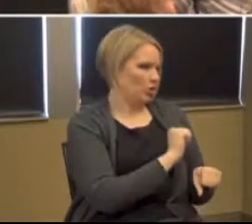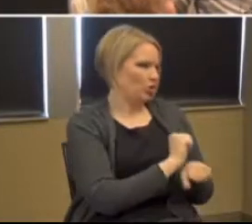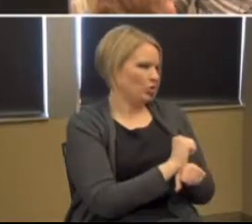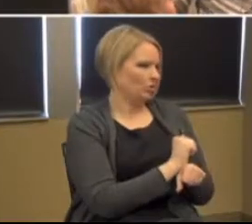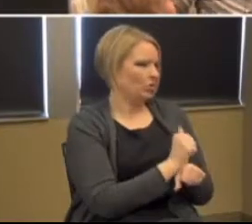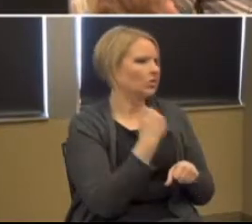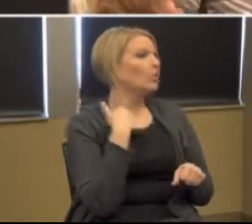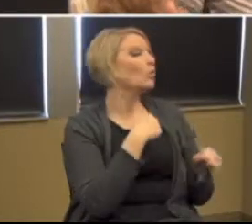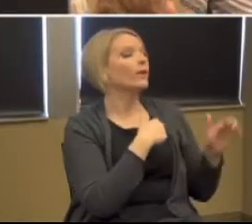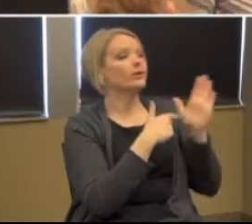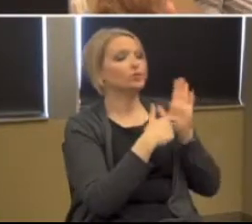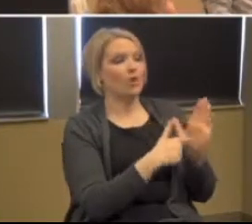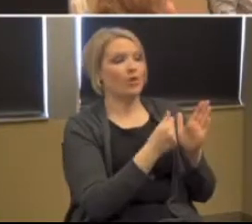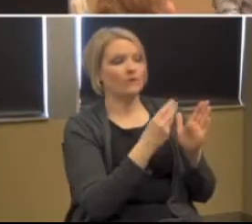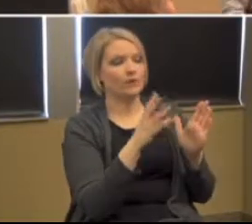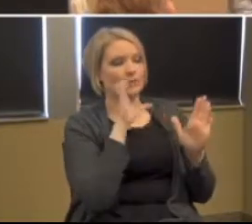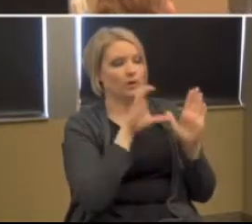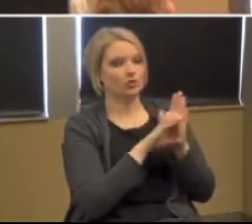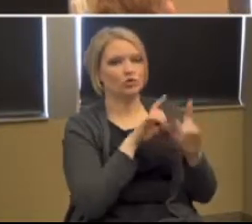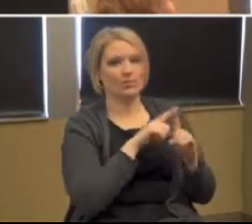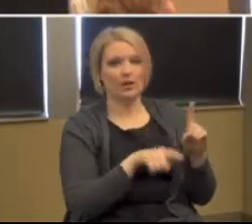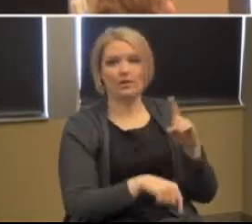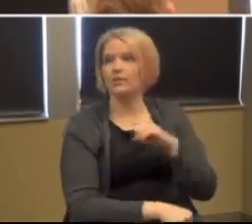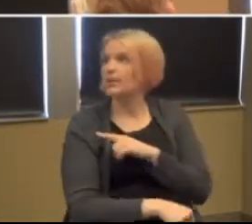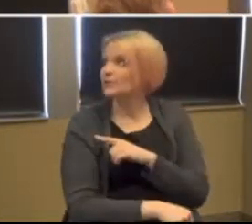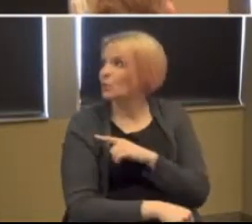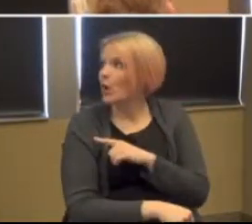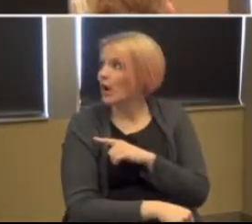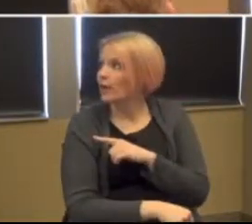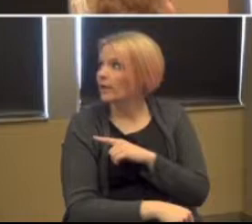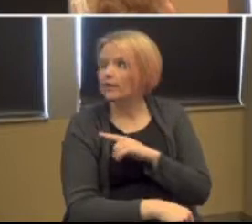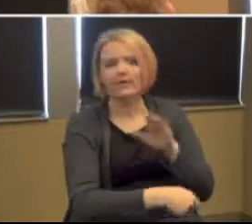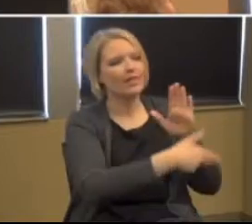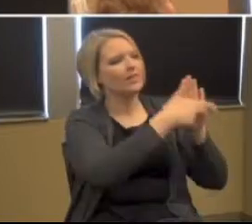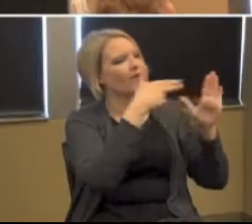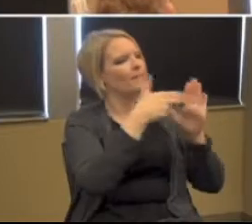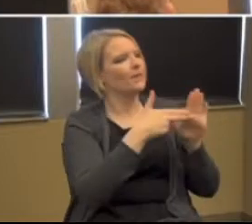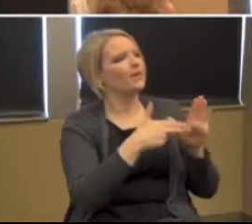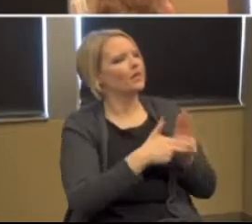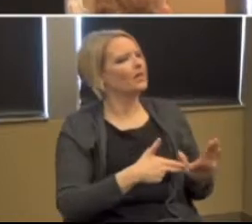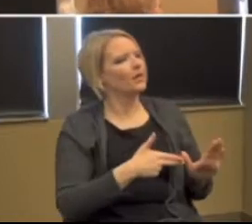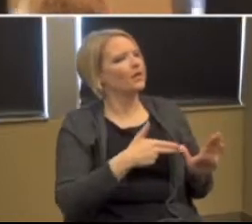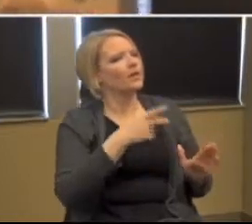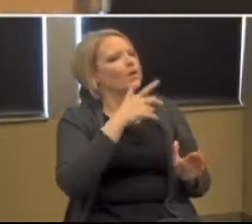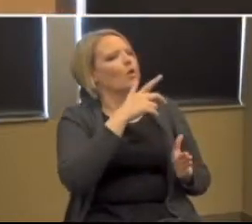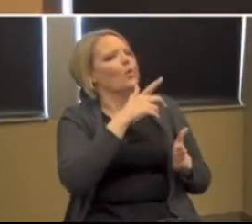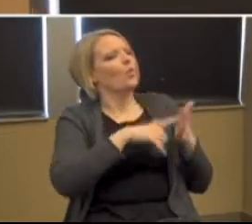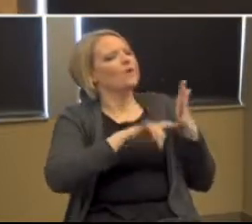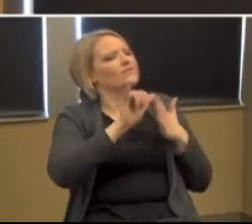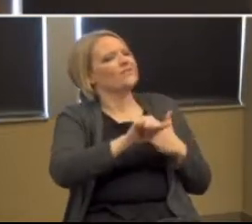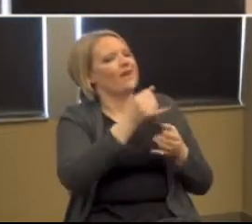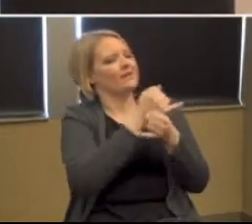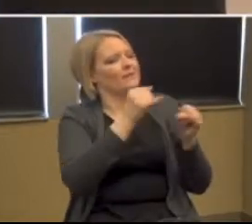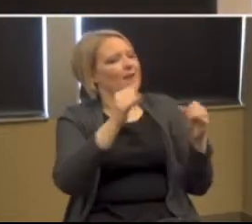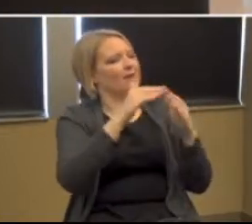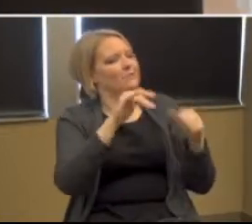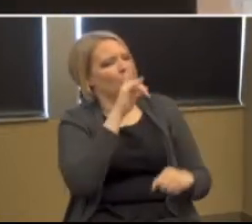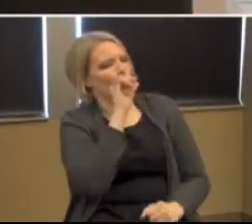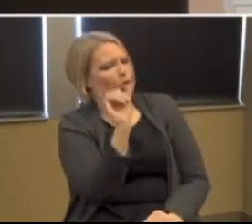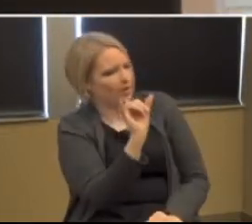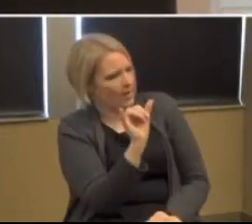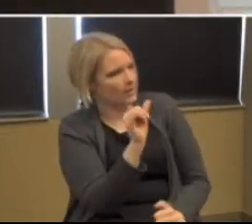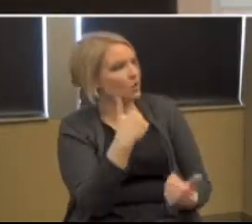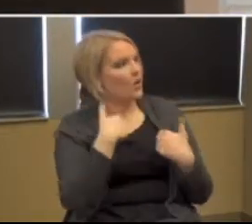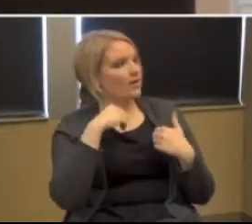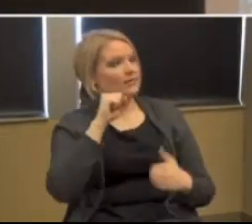We showed you a couple of pictures, but this shows with labels what it is that what that independent work system might look like. Again, it has